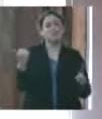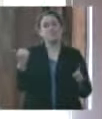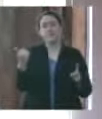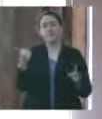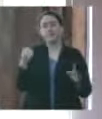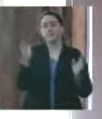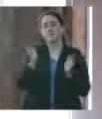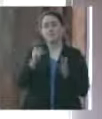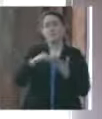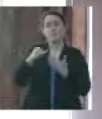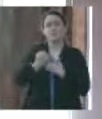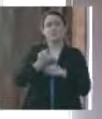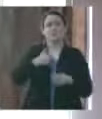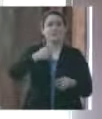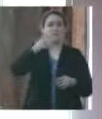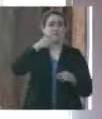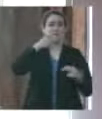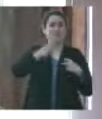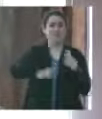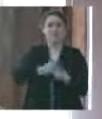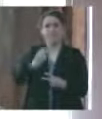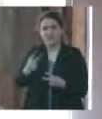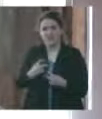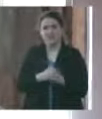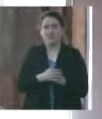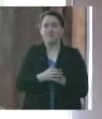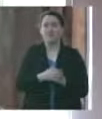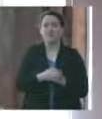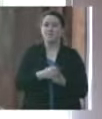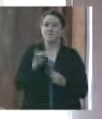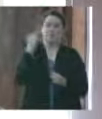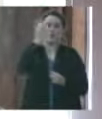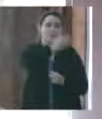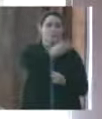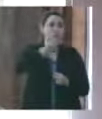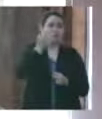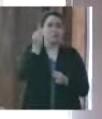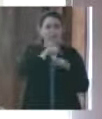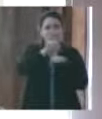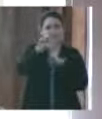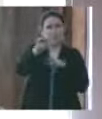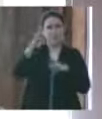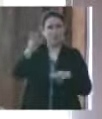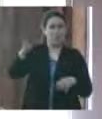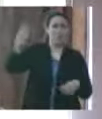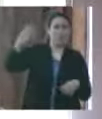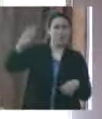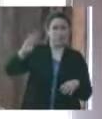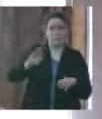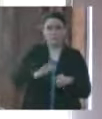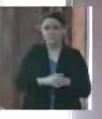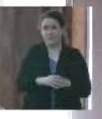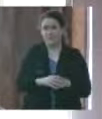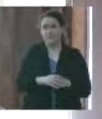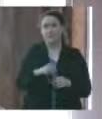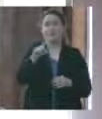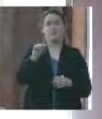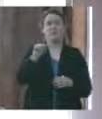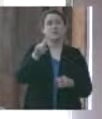weekend, which is in the Nilgiri Hills, so-called because the mountains look blue in the distance. The tribals are the Todas. They are an